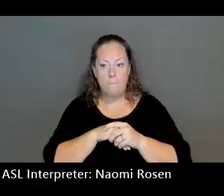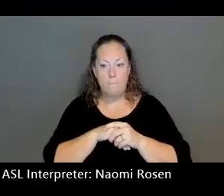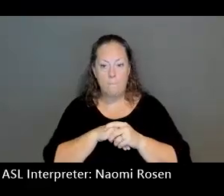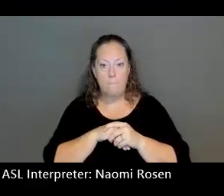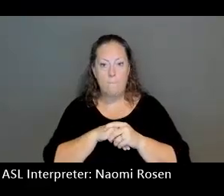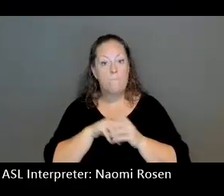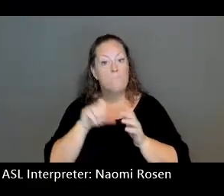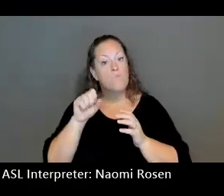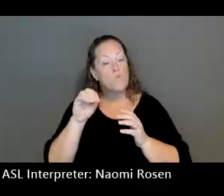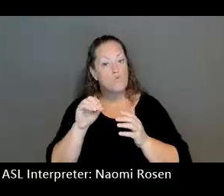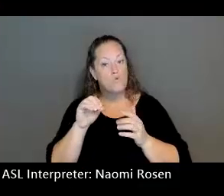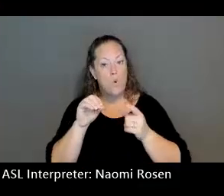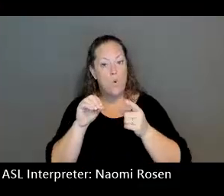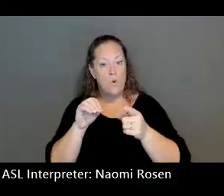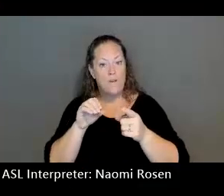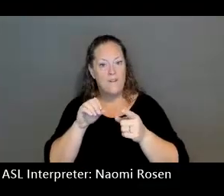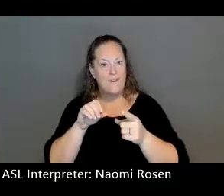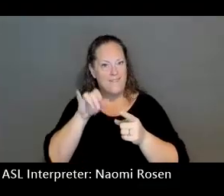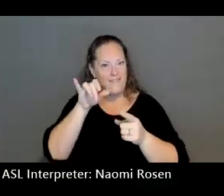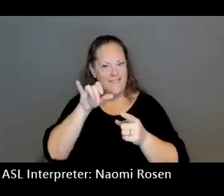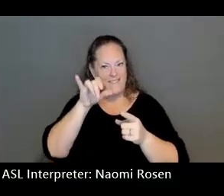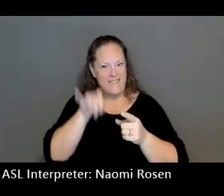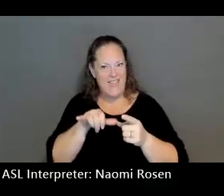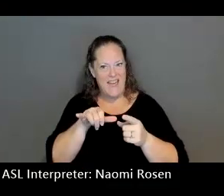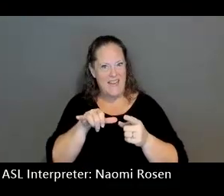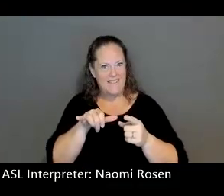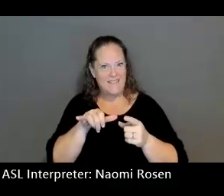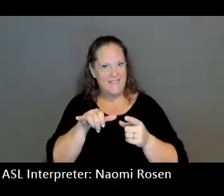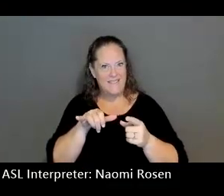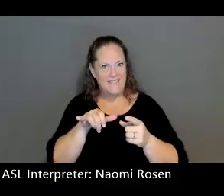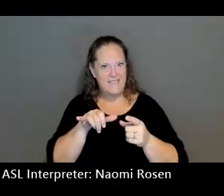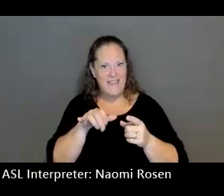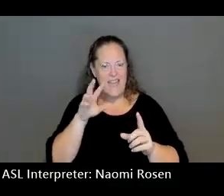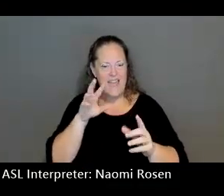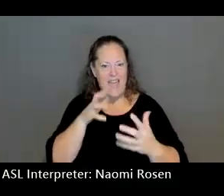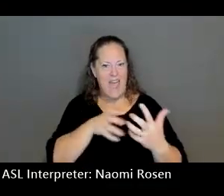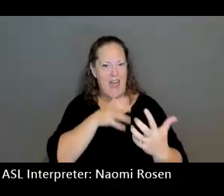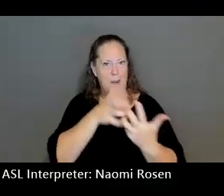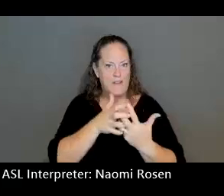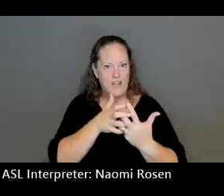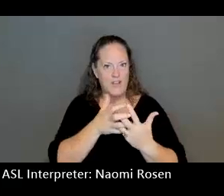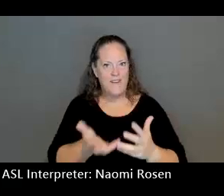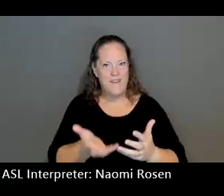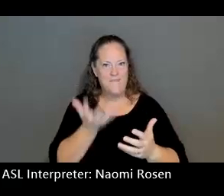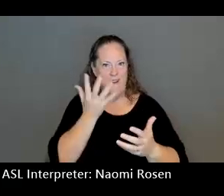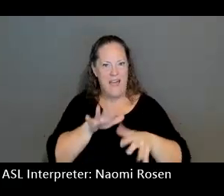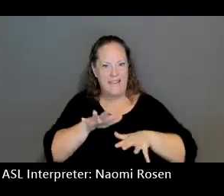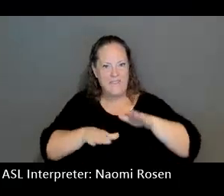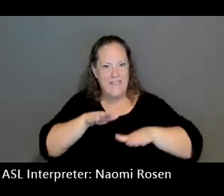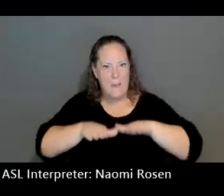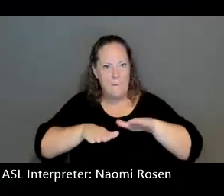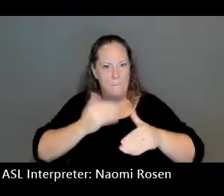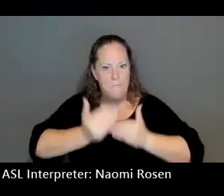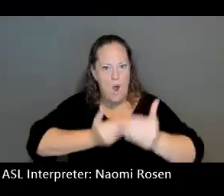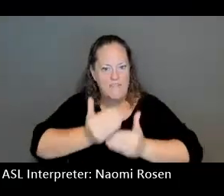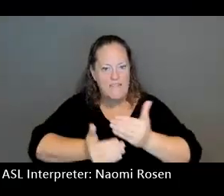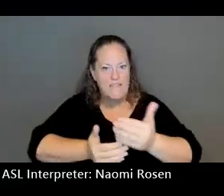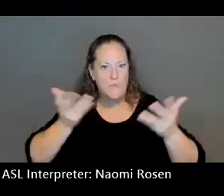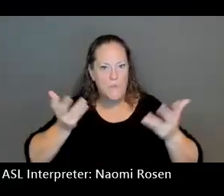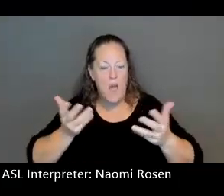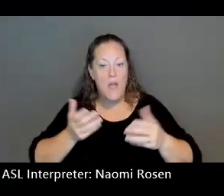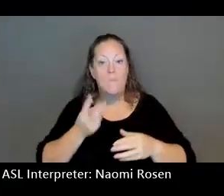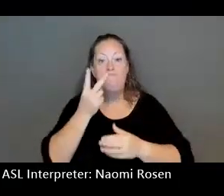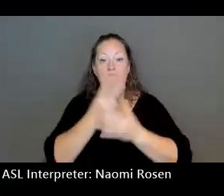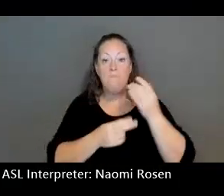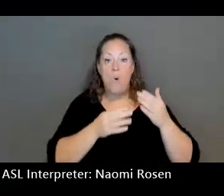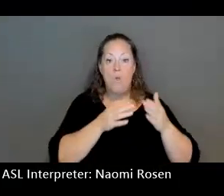So what is the dynamic of this adaptation 5-step process? It's that both the manual and the guide